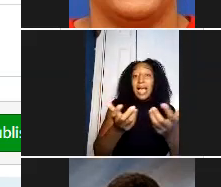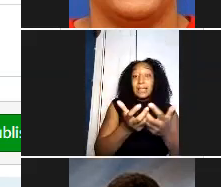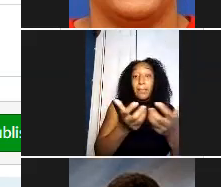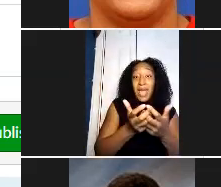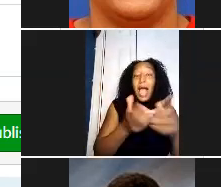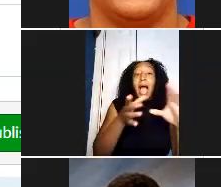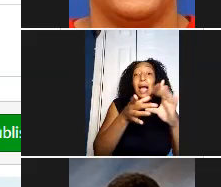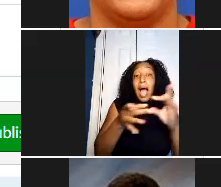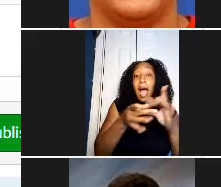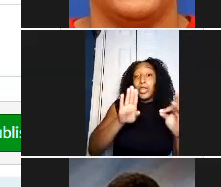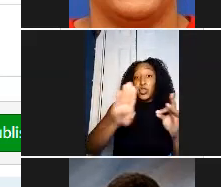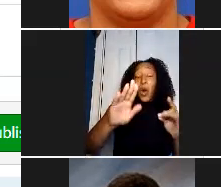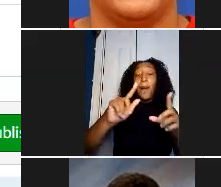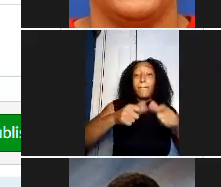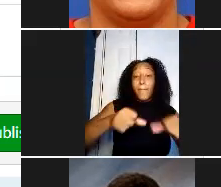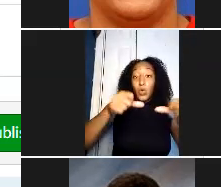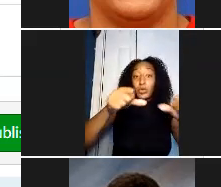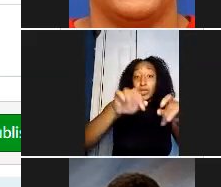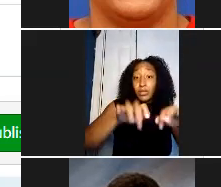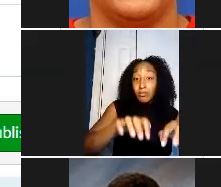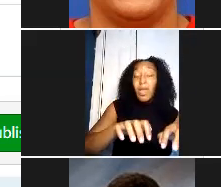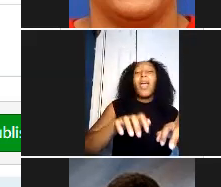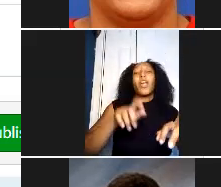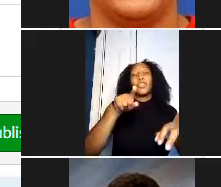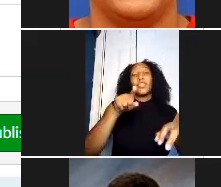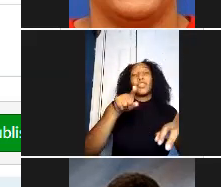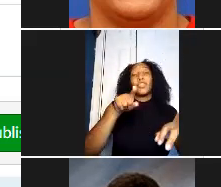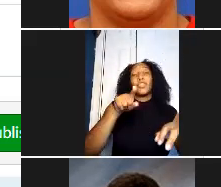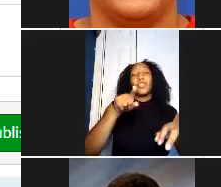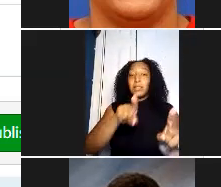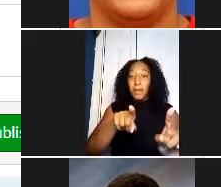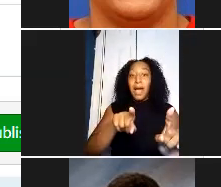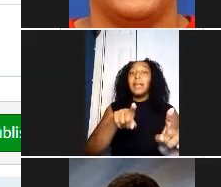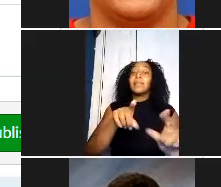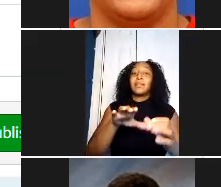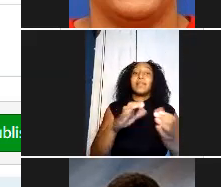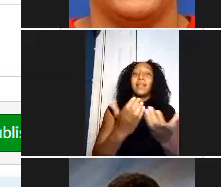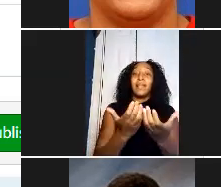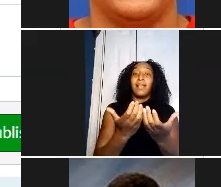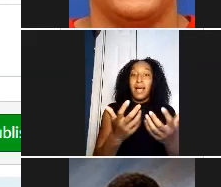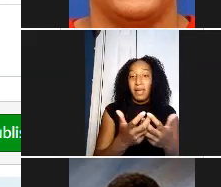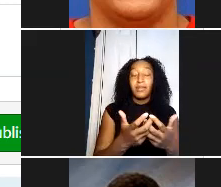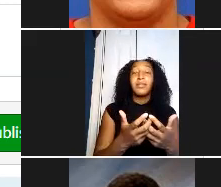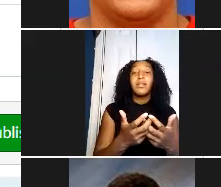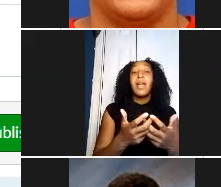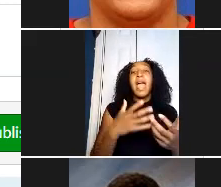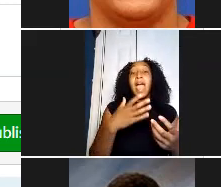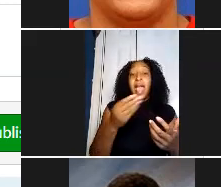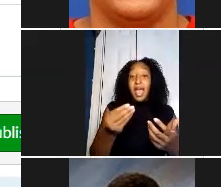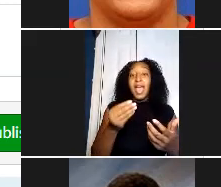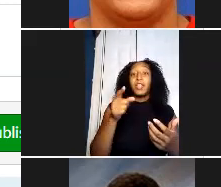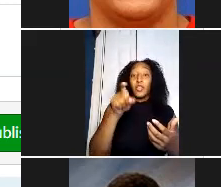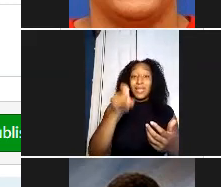science discussion, is basically the same thing. You want us to answer the questions and then reply to 2 of our classmates, correct? That's correct. That's